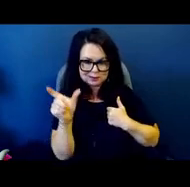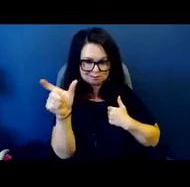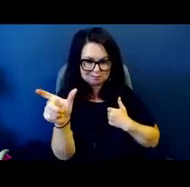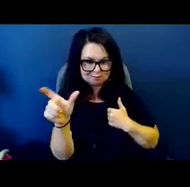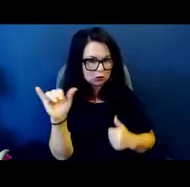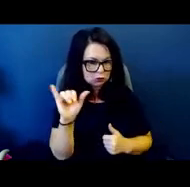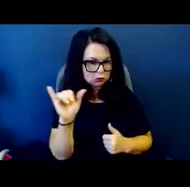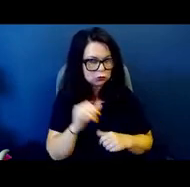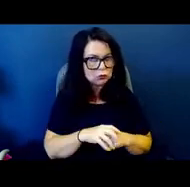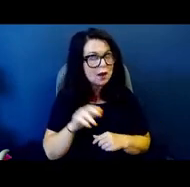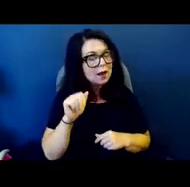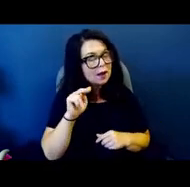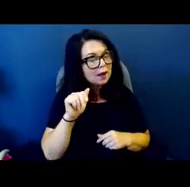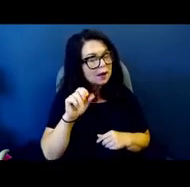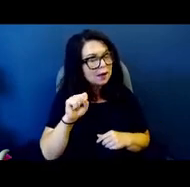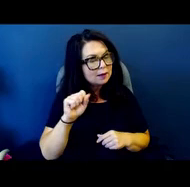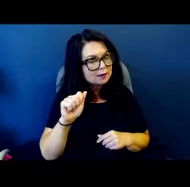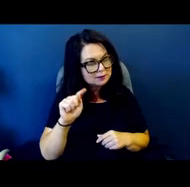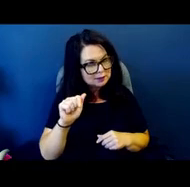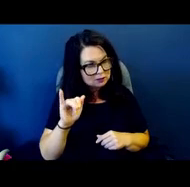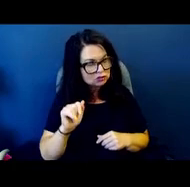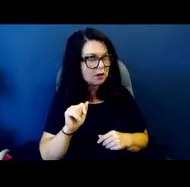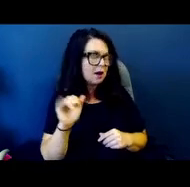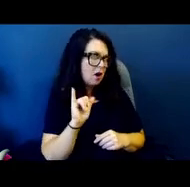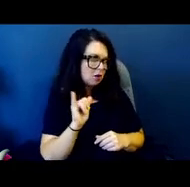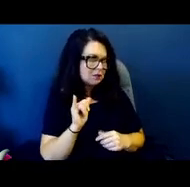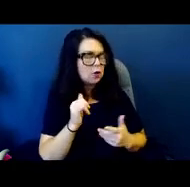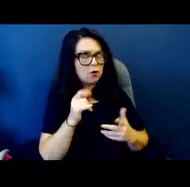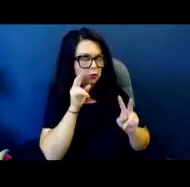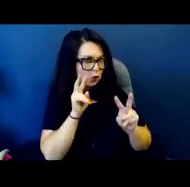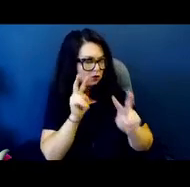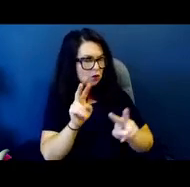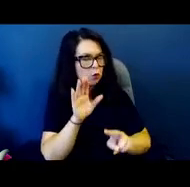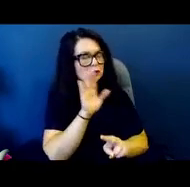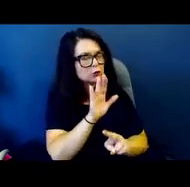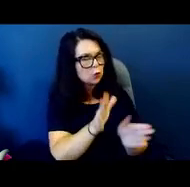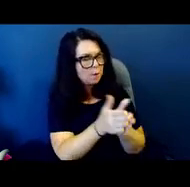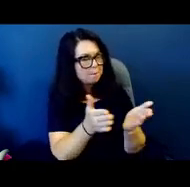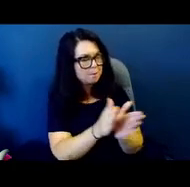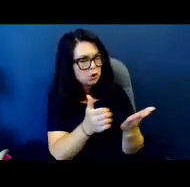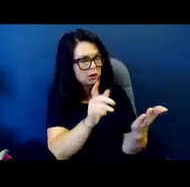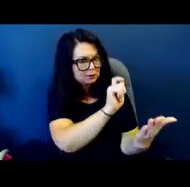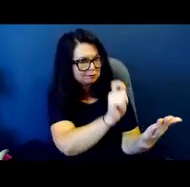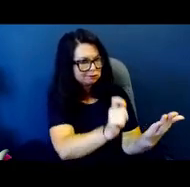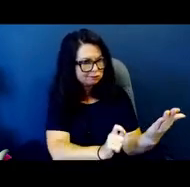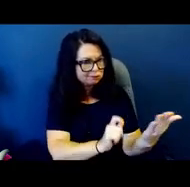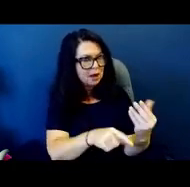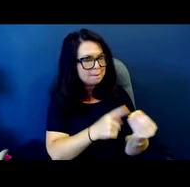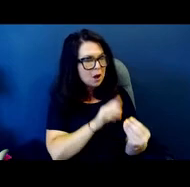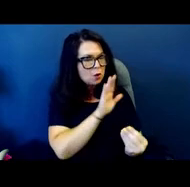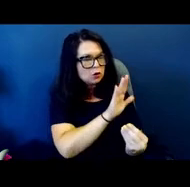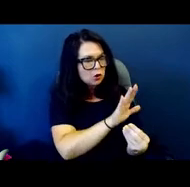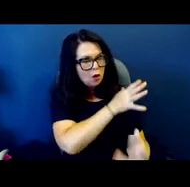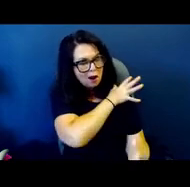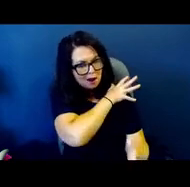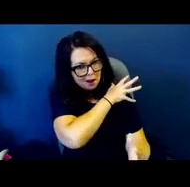we also really look forward to your memoir coming out that shares so many more details of your life of advocacy. So when that comes